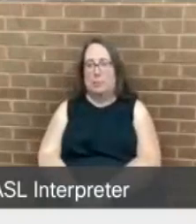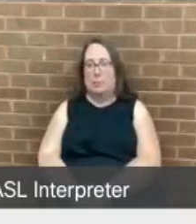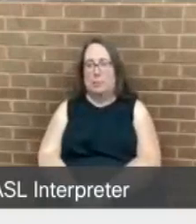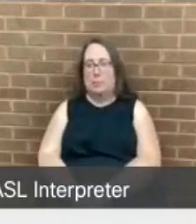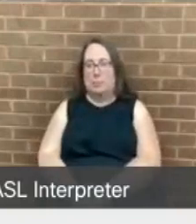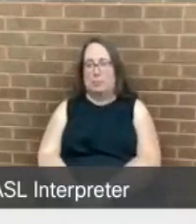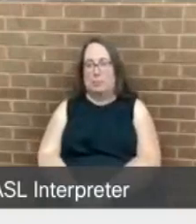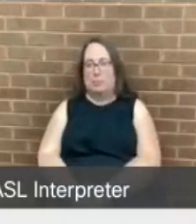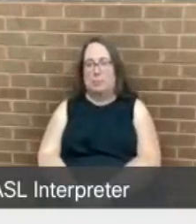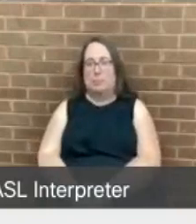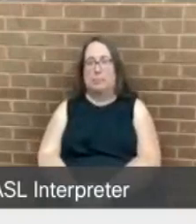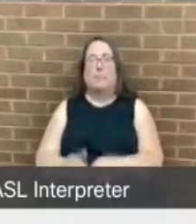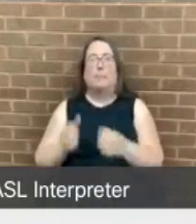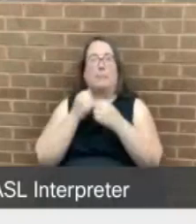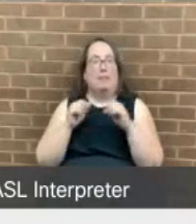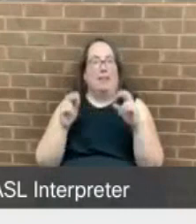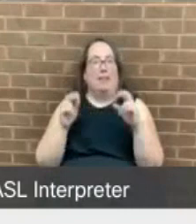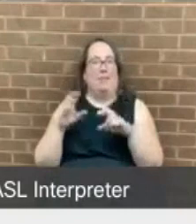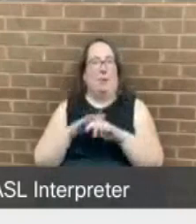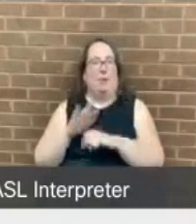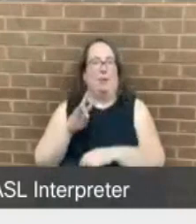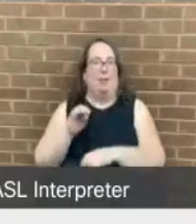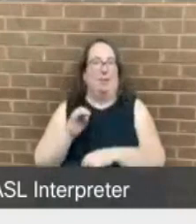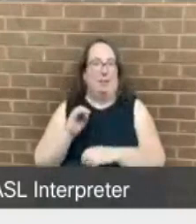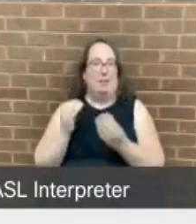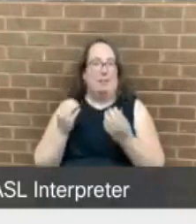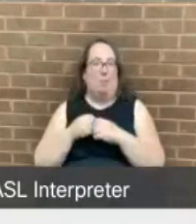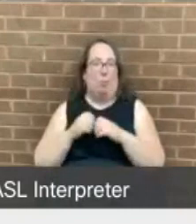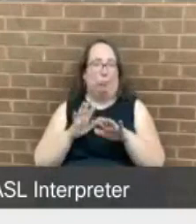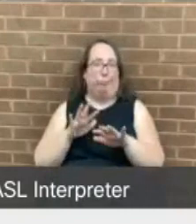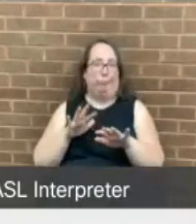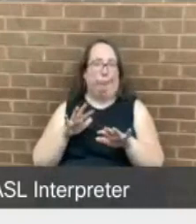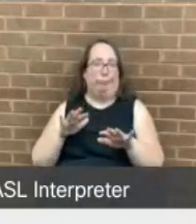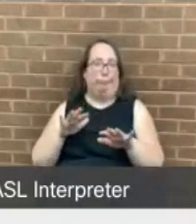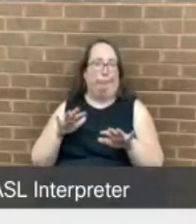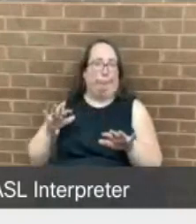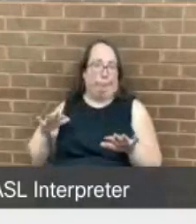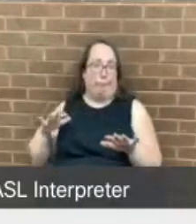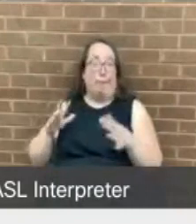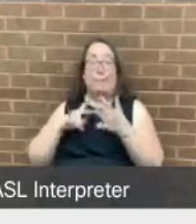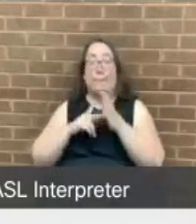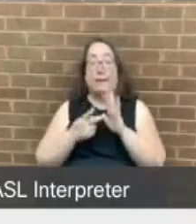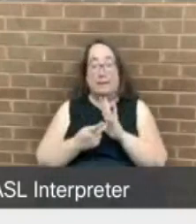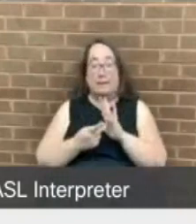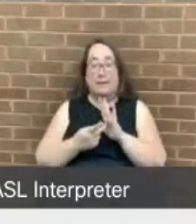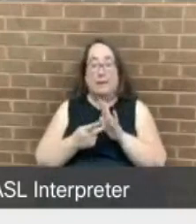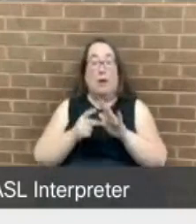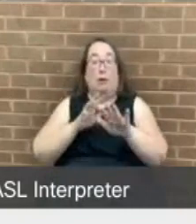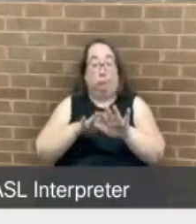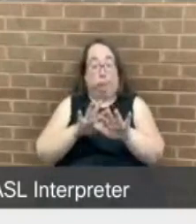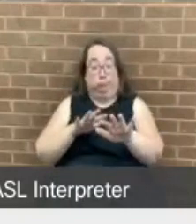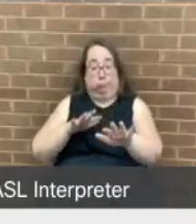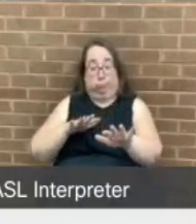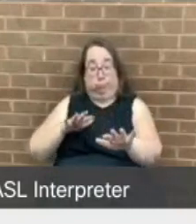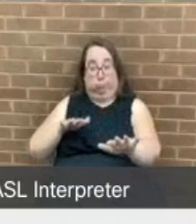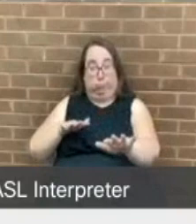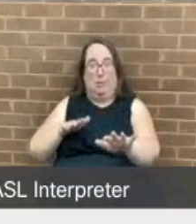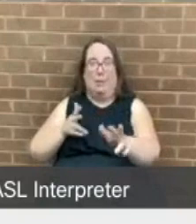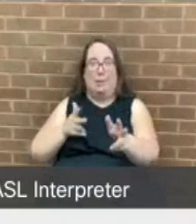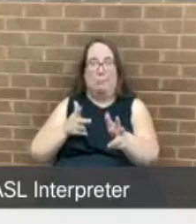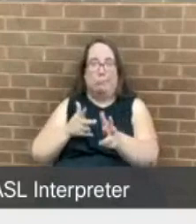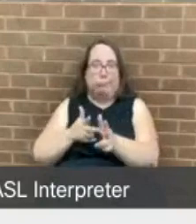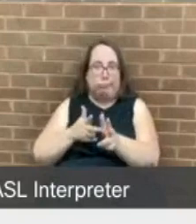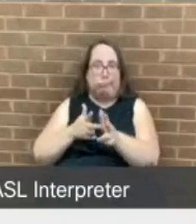the safety issue on 70 is more a congestion-based safety issue, meaning when it gets congested, we have a lot of rear ends.